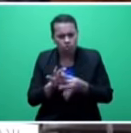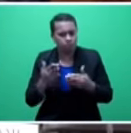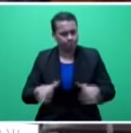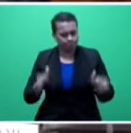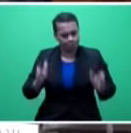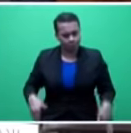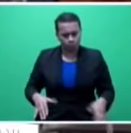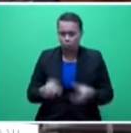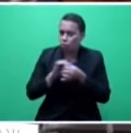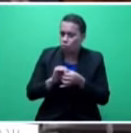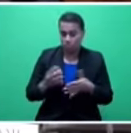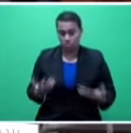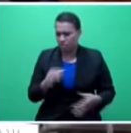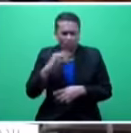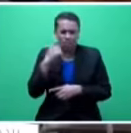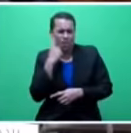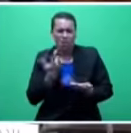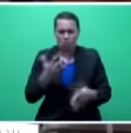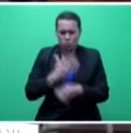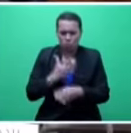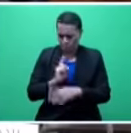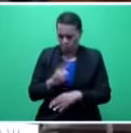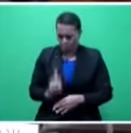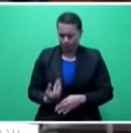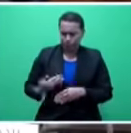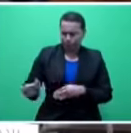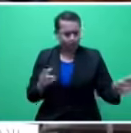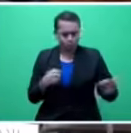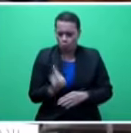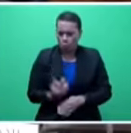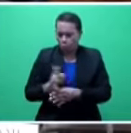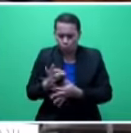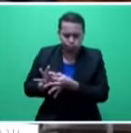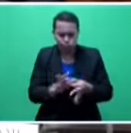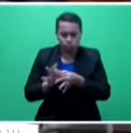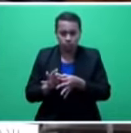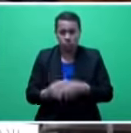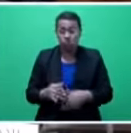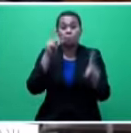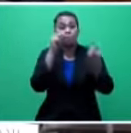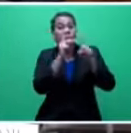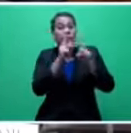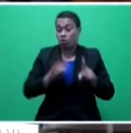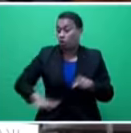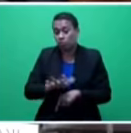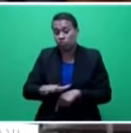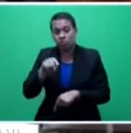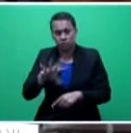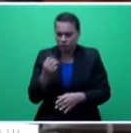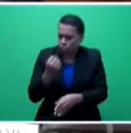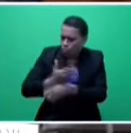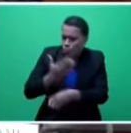alone. Our expenditure must be well targeted to priority areas that will surely help our people, particularly